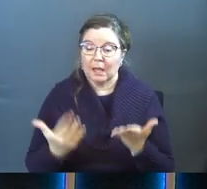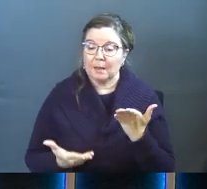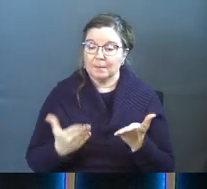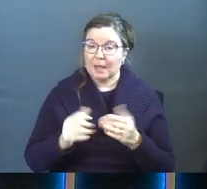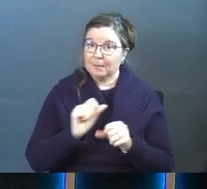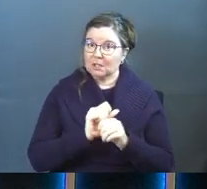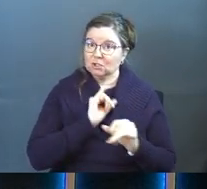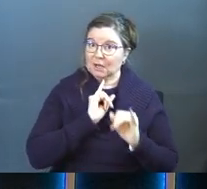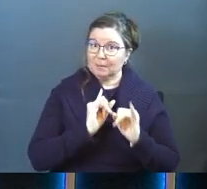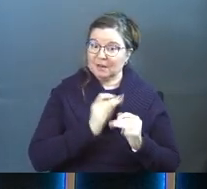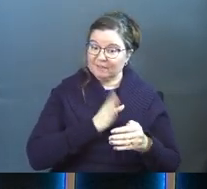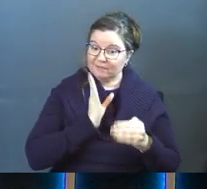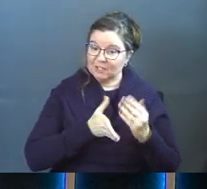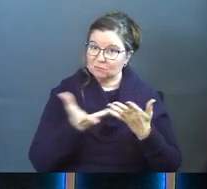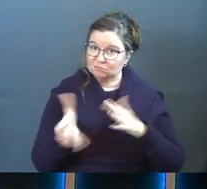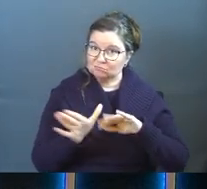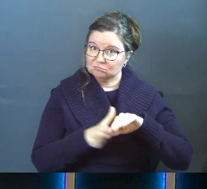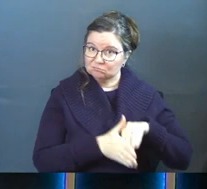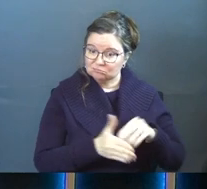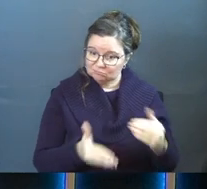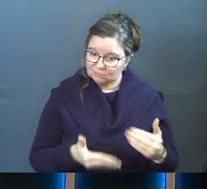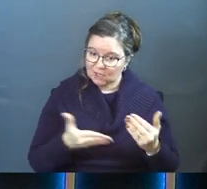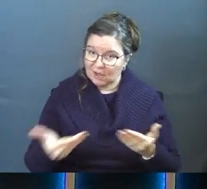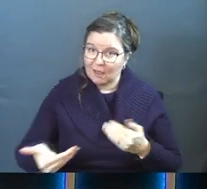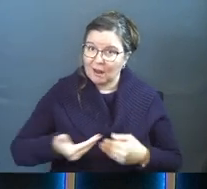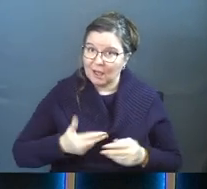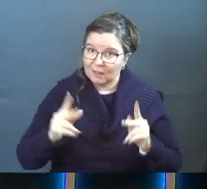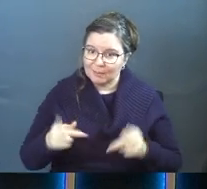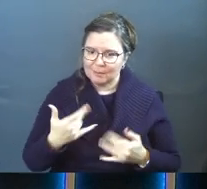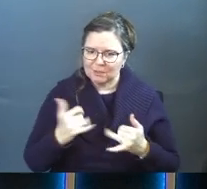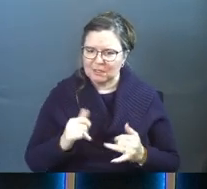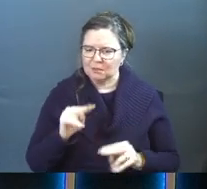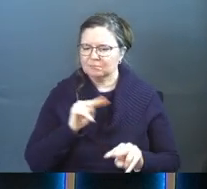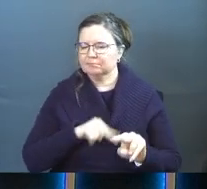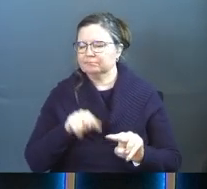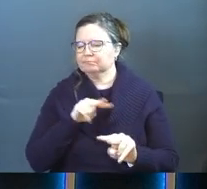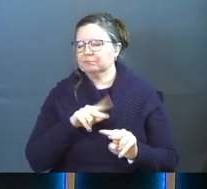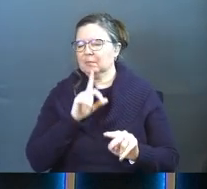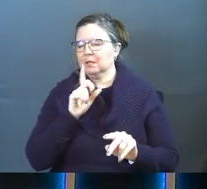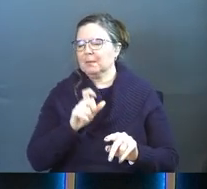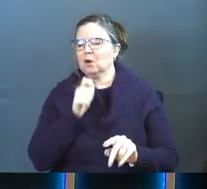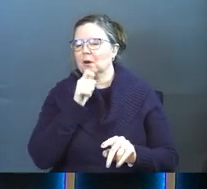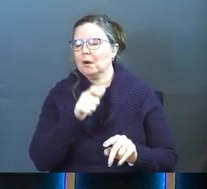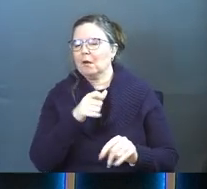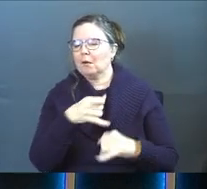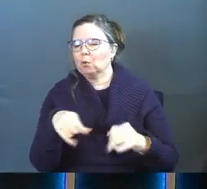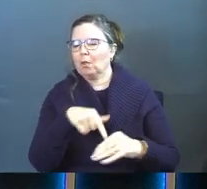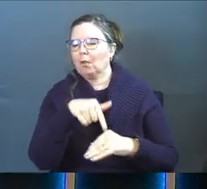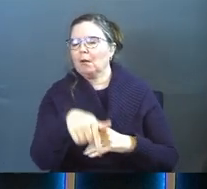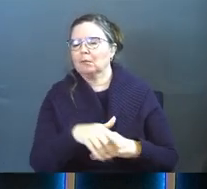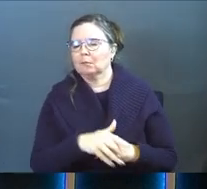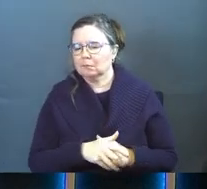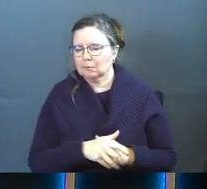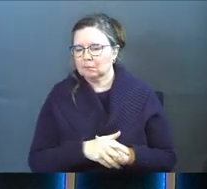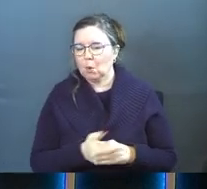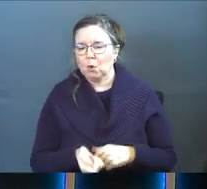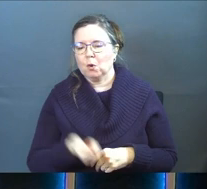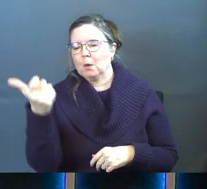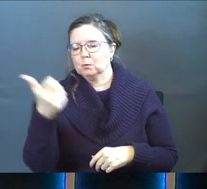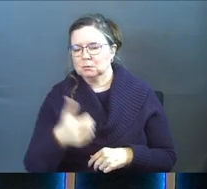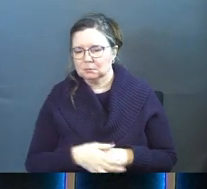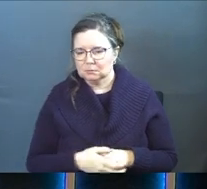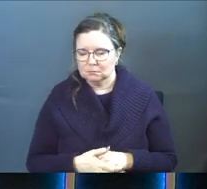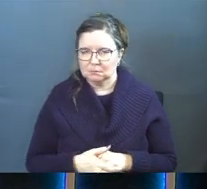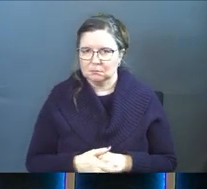maybe the job interviews are done and you've gone ahead and hired this person, but you still look at them and say, but you better not cross that line or you're out.